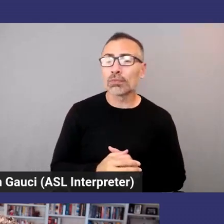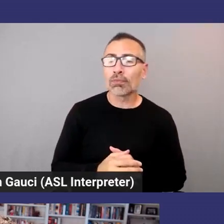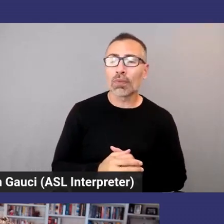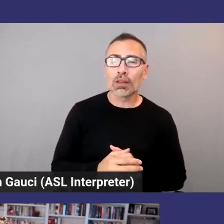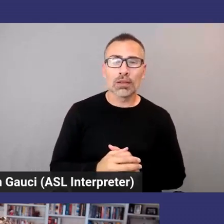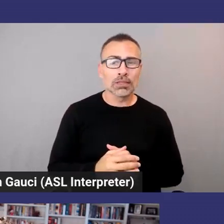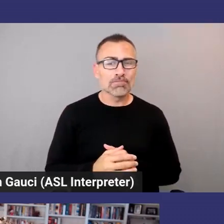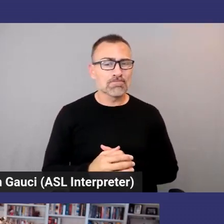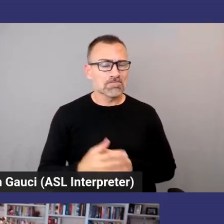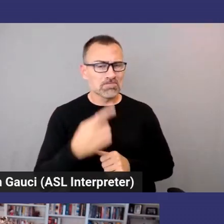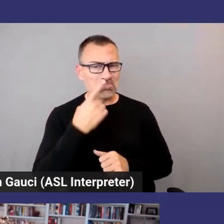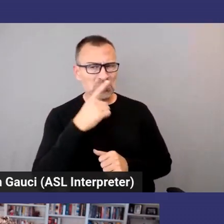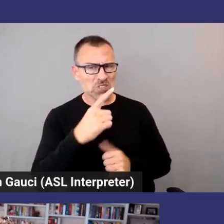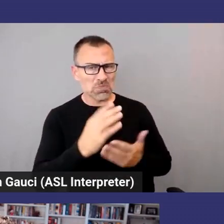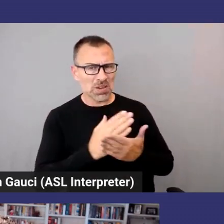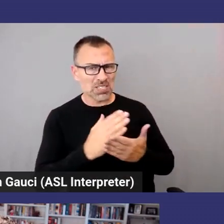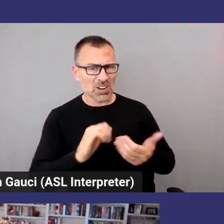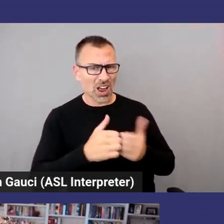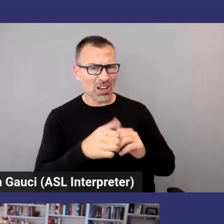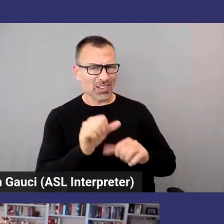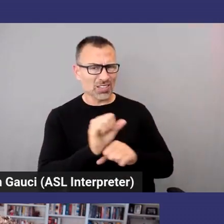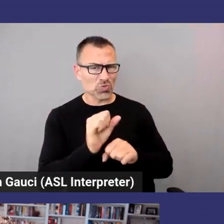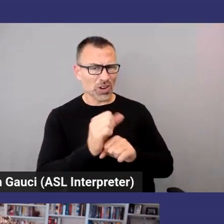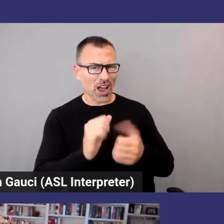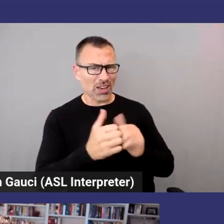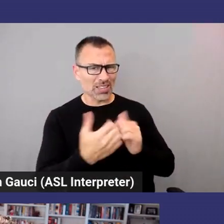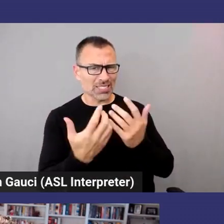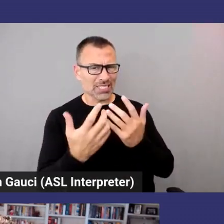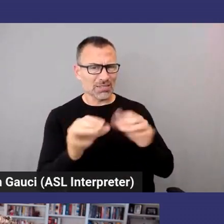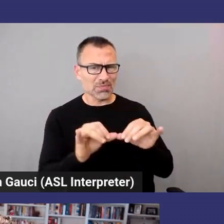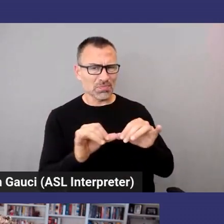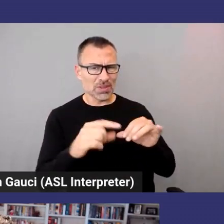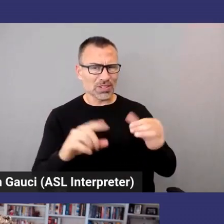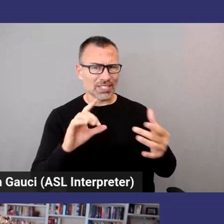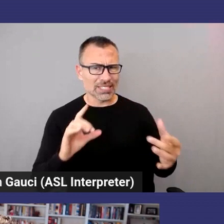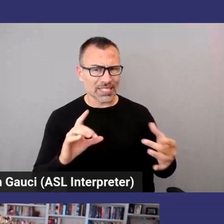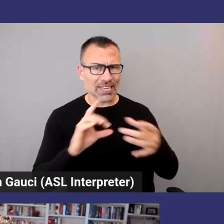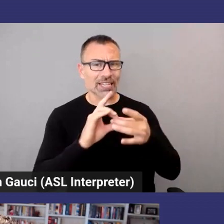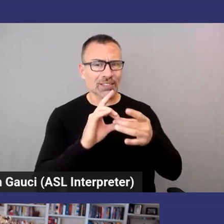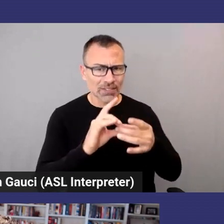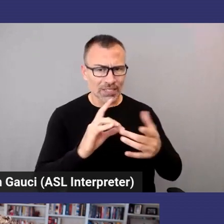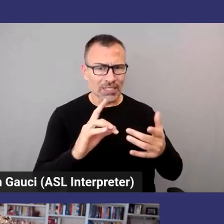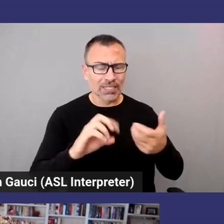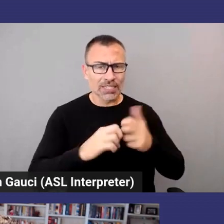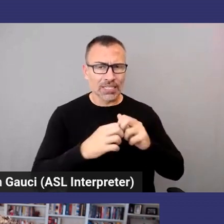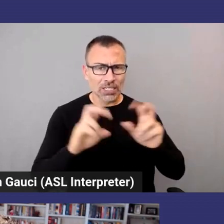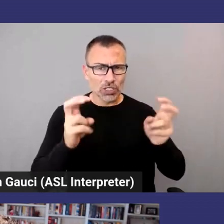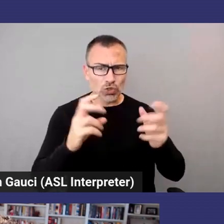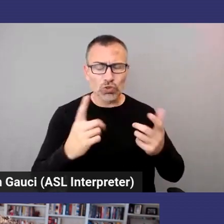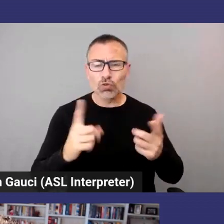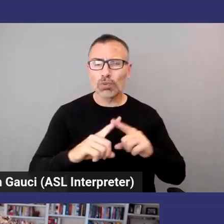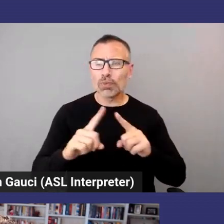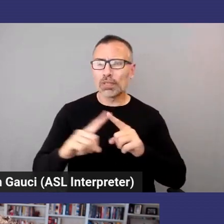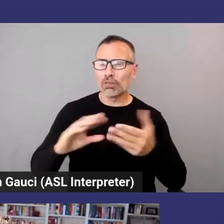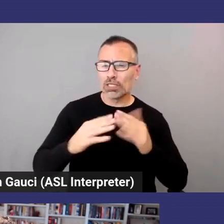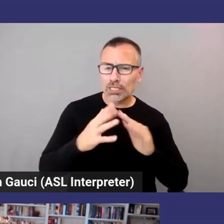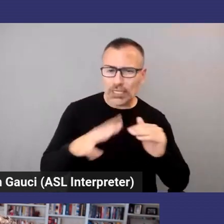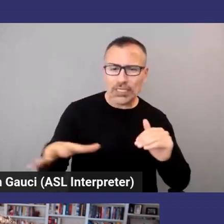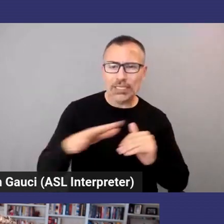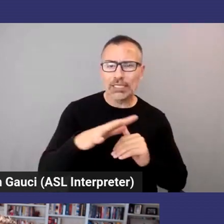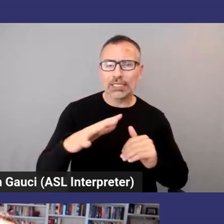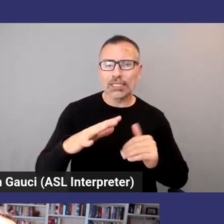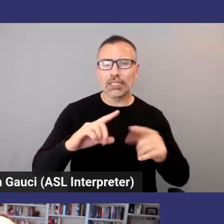this works? Like, how does it measure these connectivity issues from different cities or different areas of the globe?